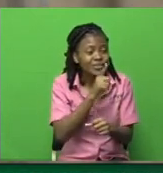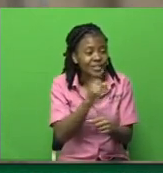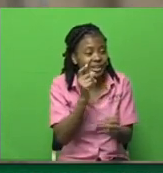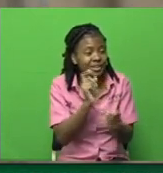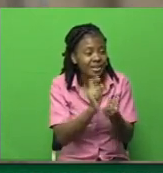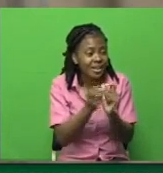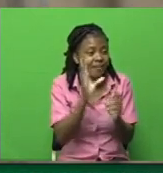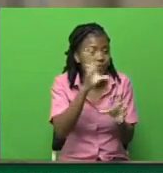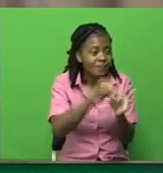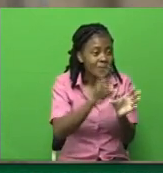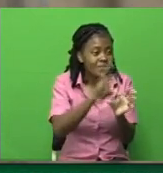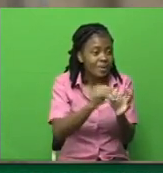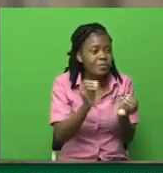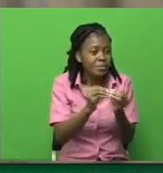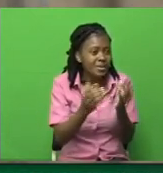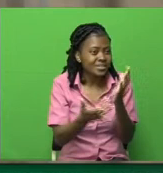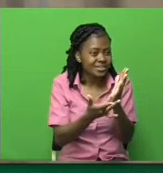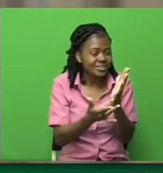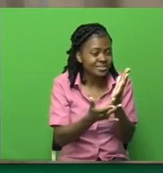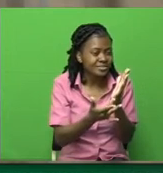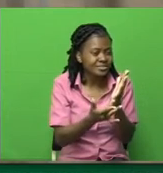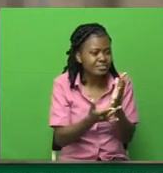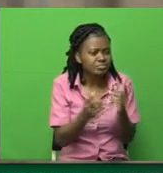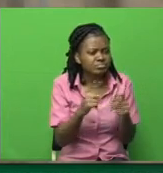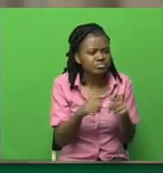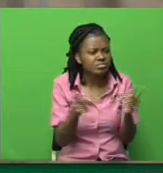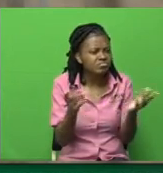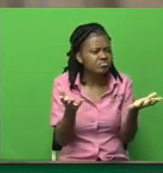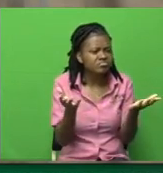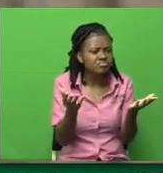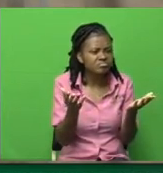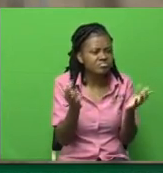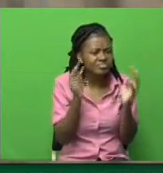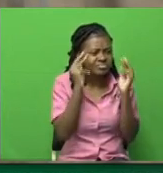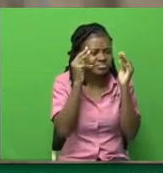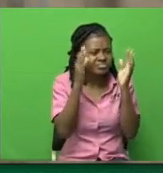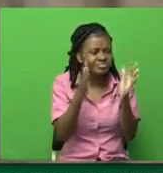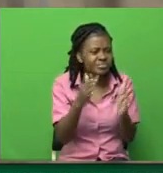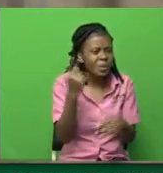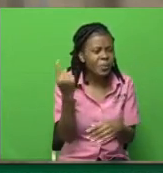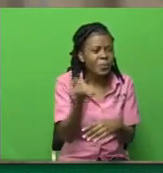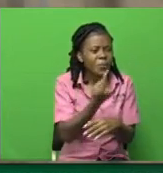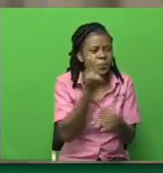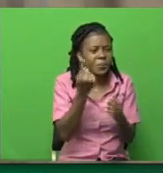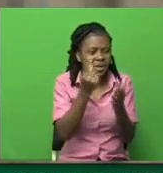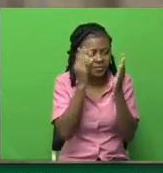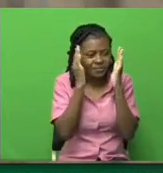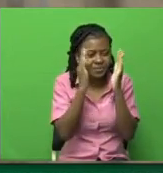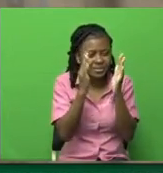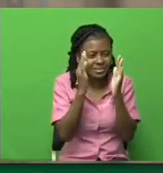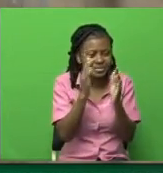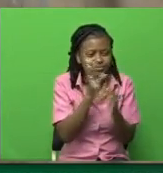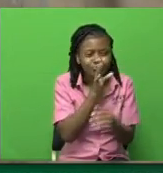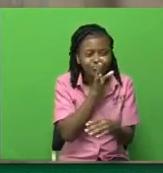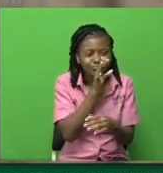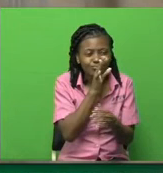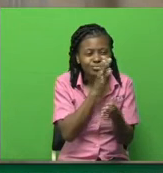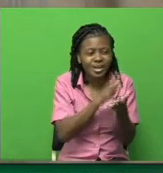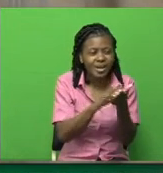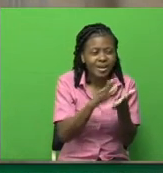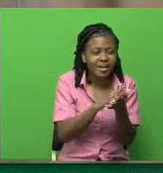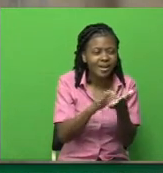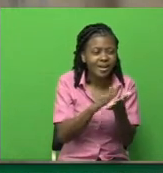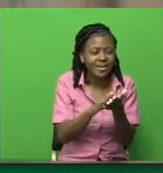but like everything else in Minnesota was only interested in the buy and by the population and not the actual end result of a digitized